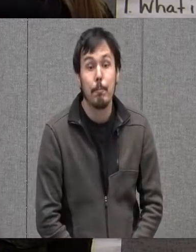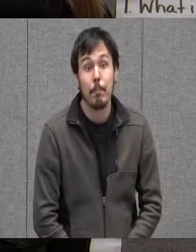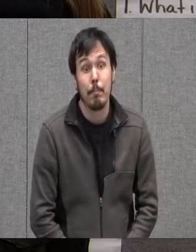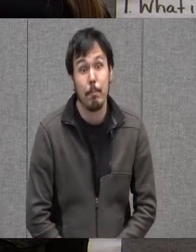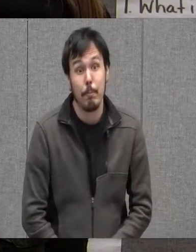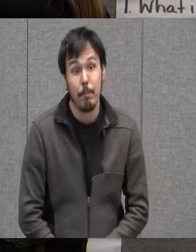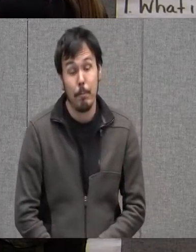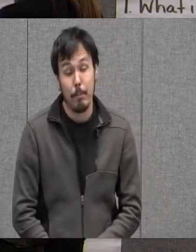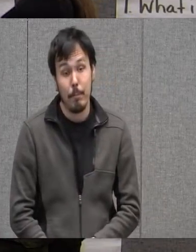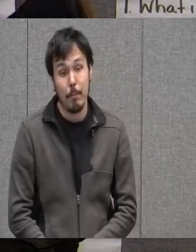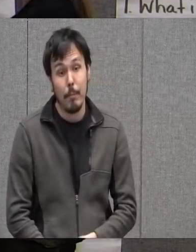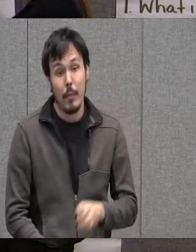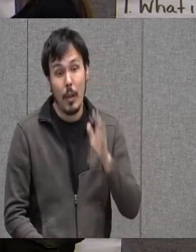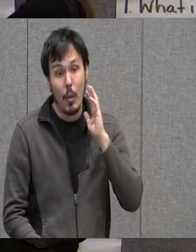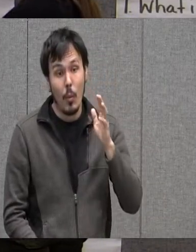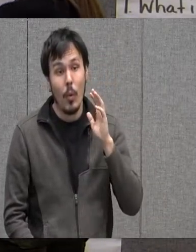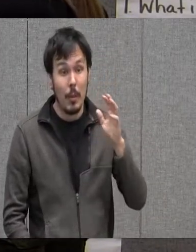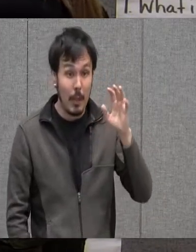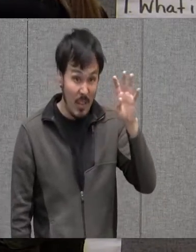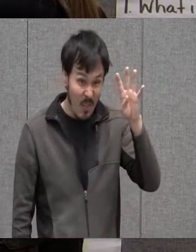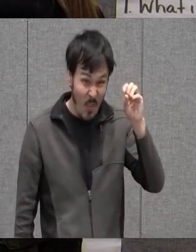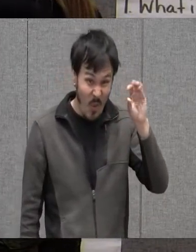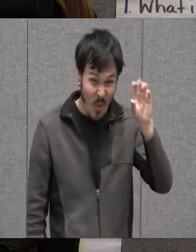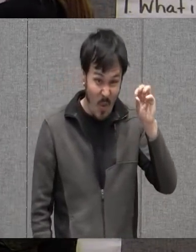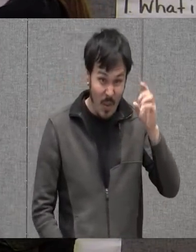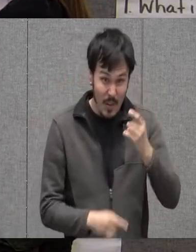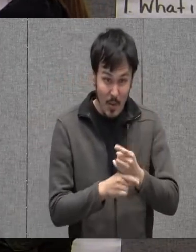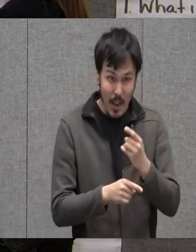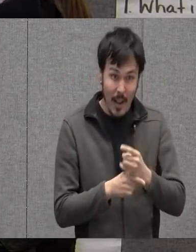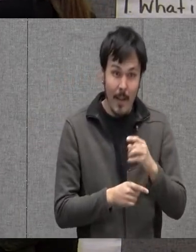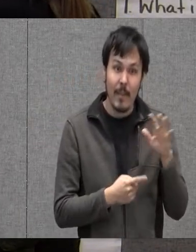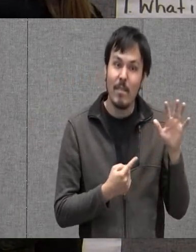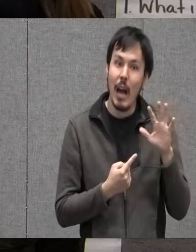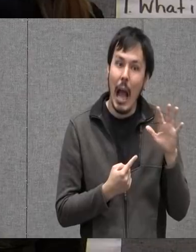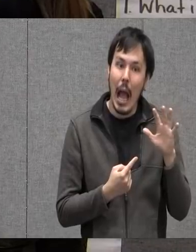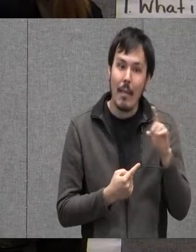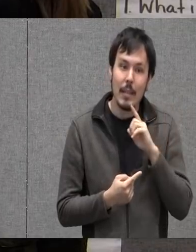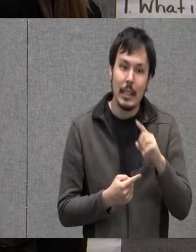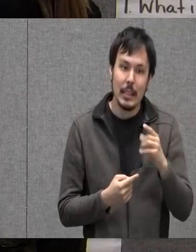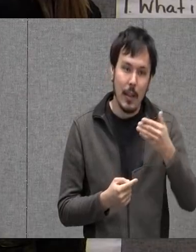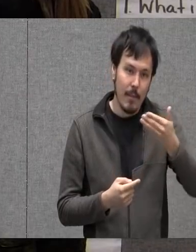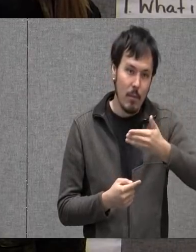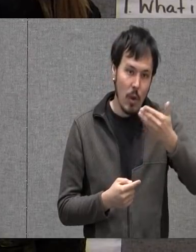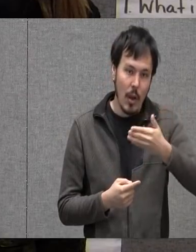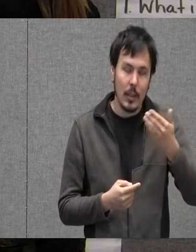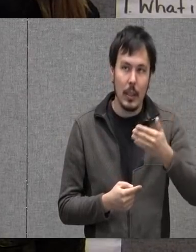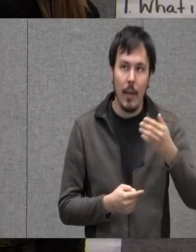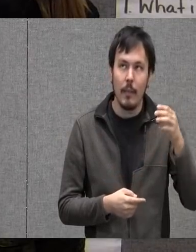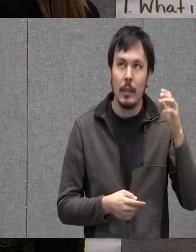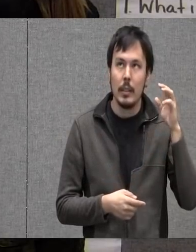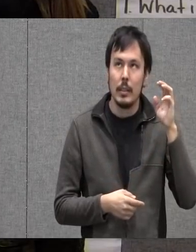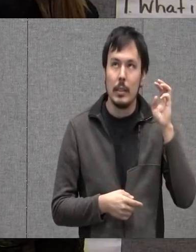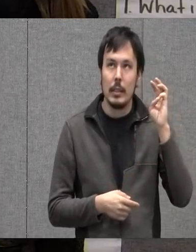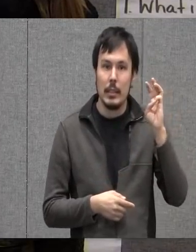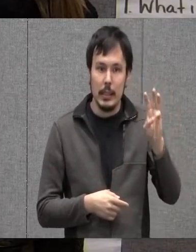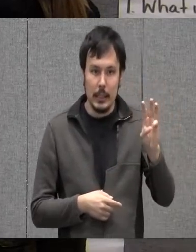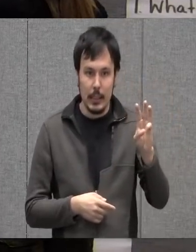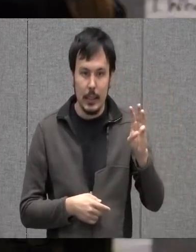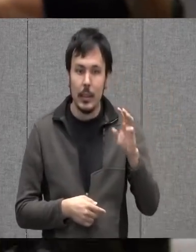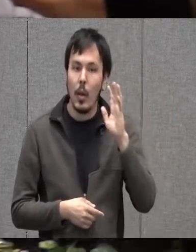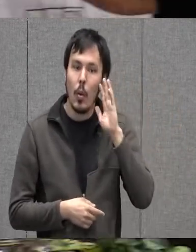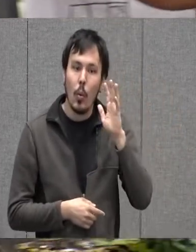It's still going to be a 40, right? And 5 is in front of 6, sorry. So we're going to have